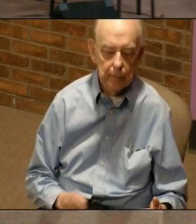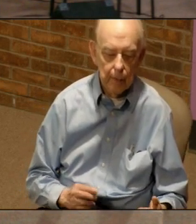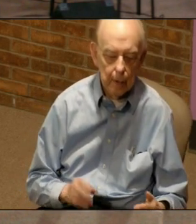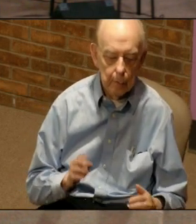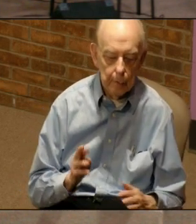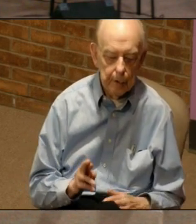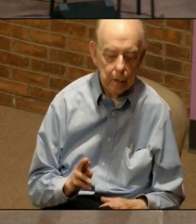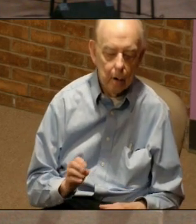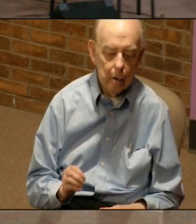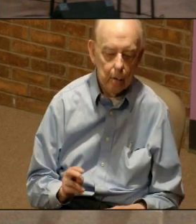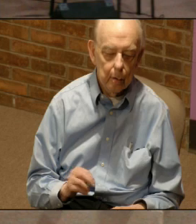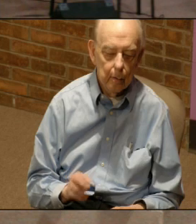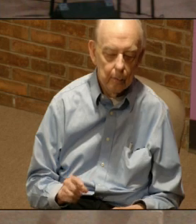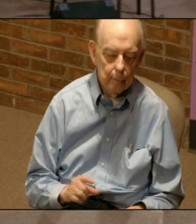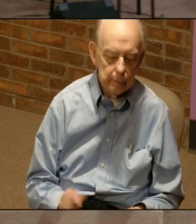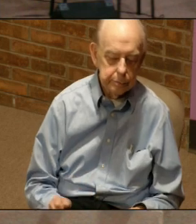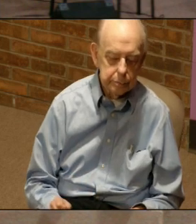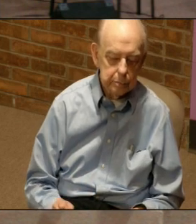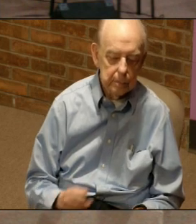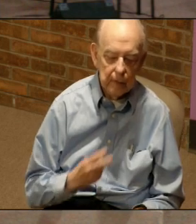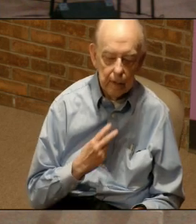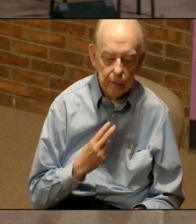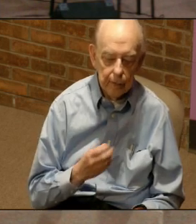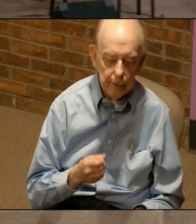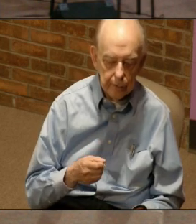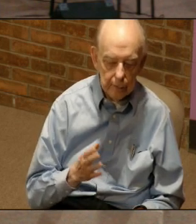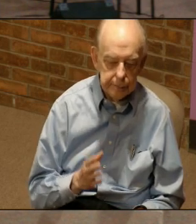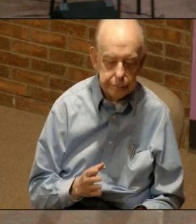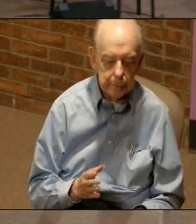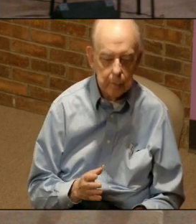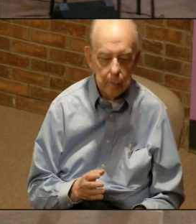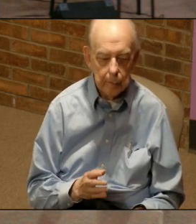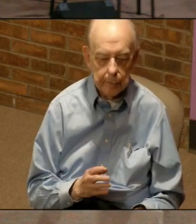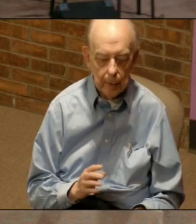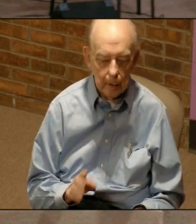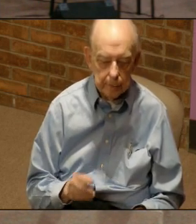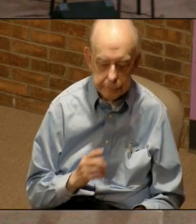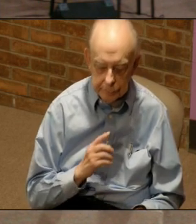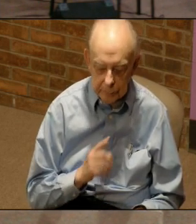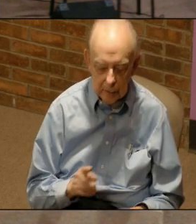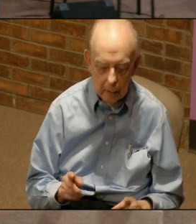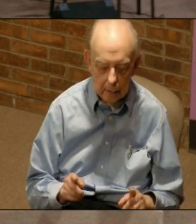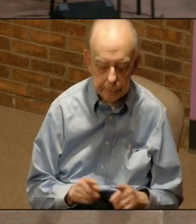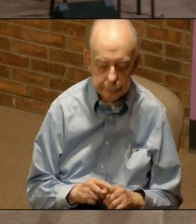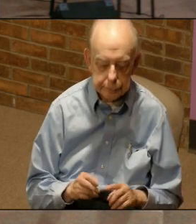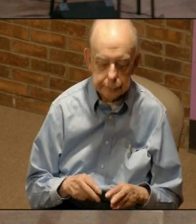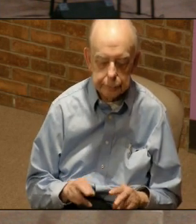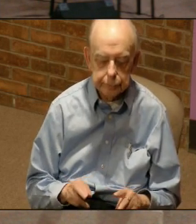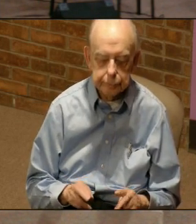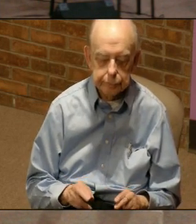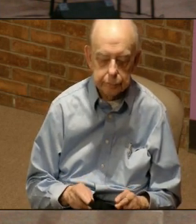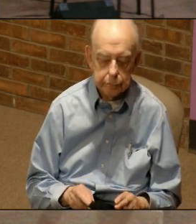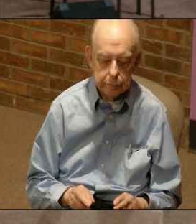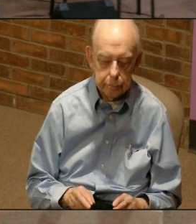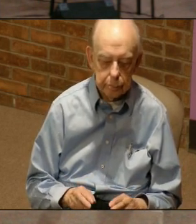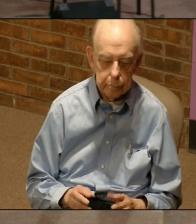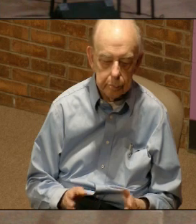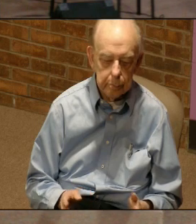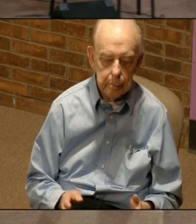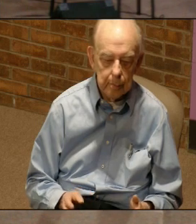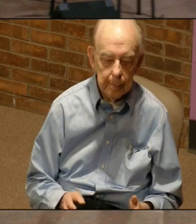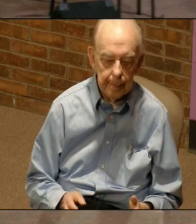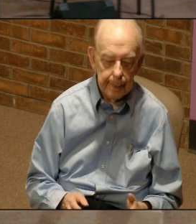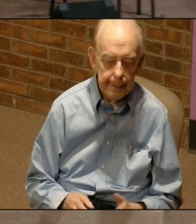bronze. His voice of God, he was commanding as a river, sharper than